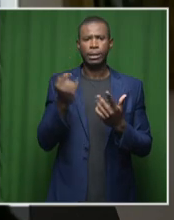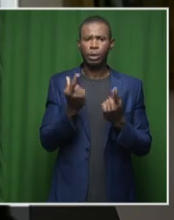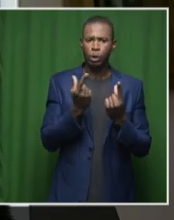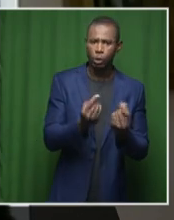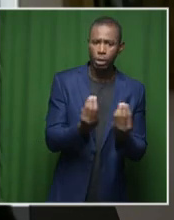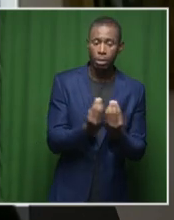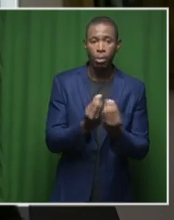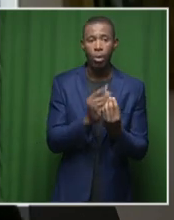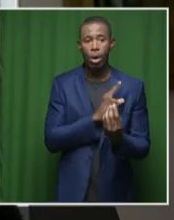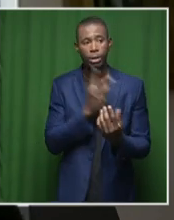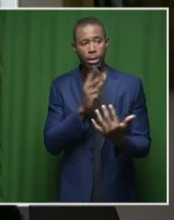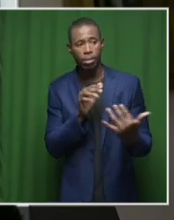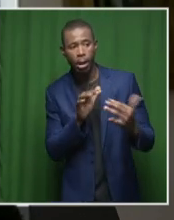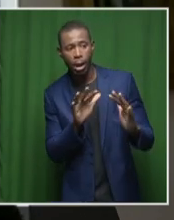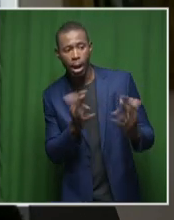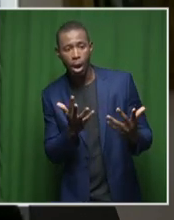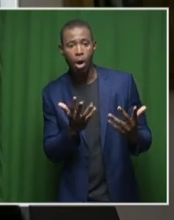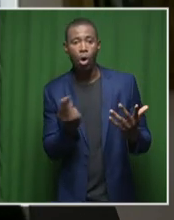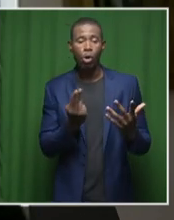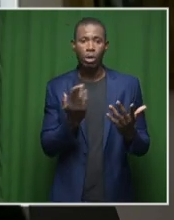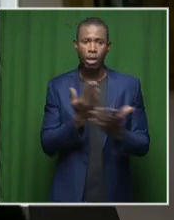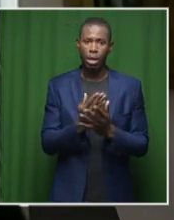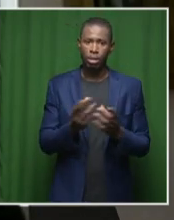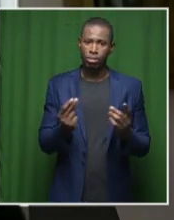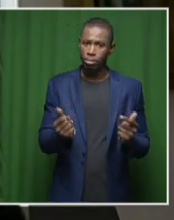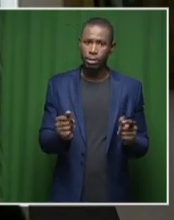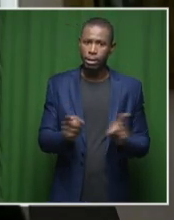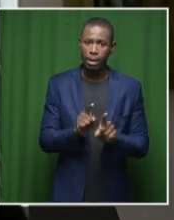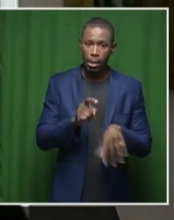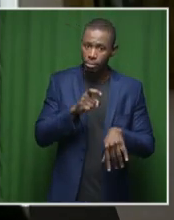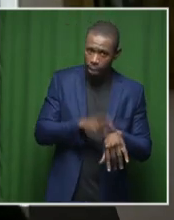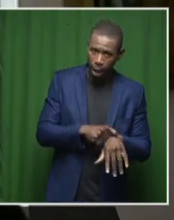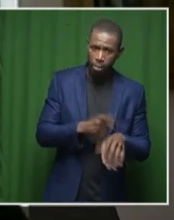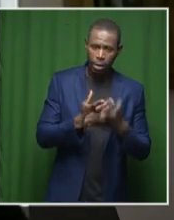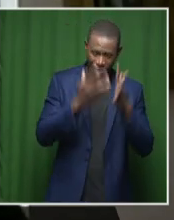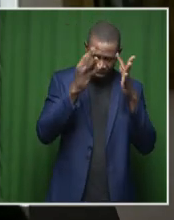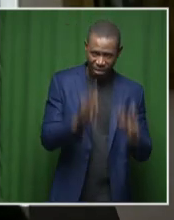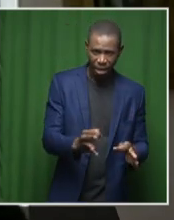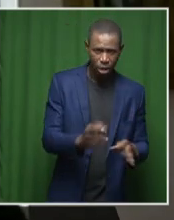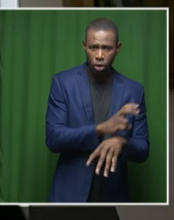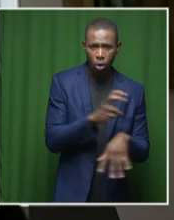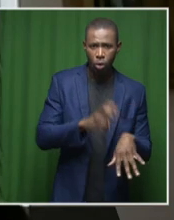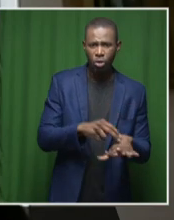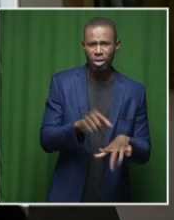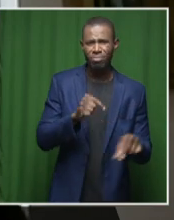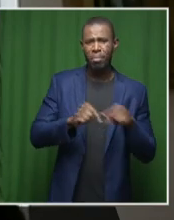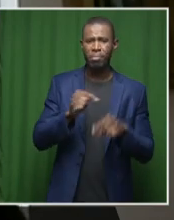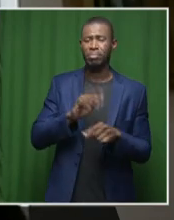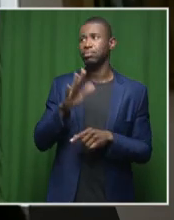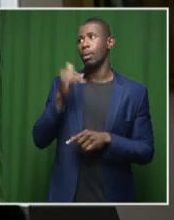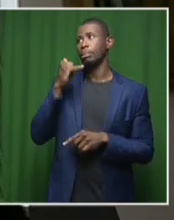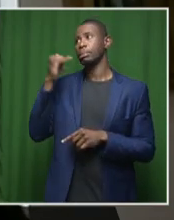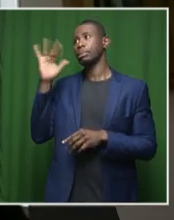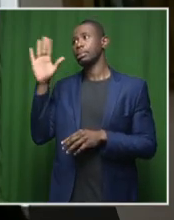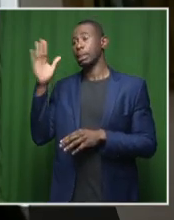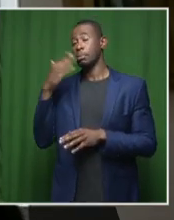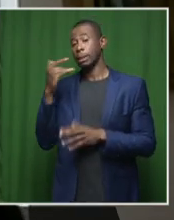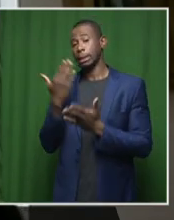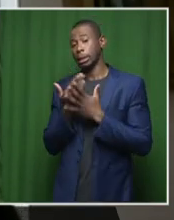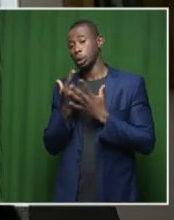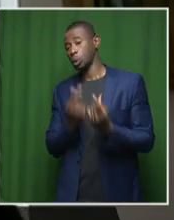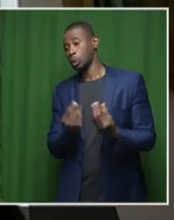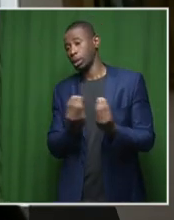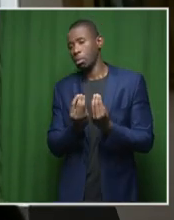If something happens, they can make on-the-spot decisions. They don't have to go all the way back up the chain of command again to get authority to do